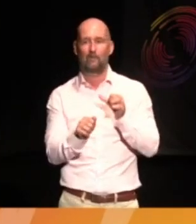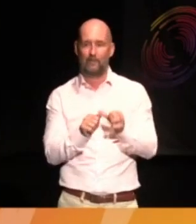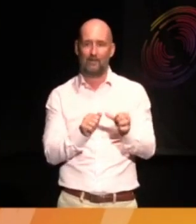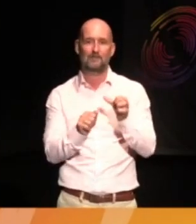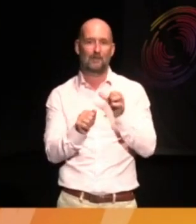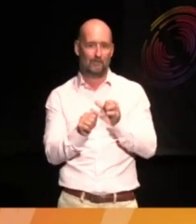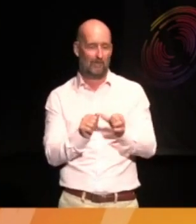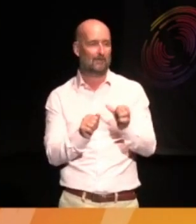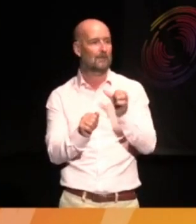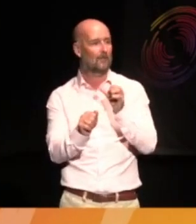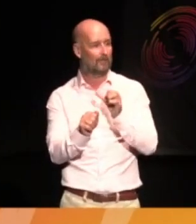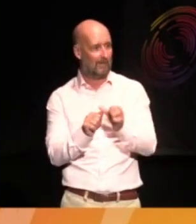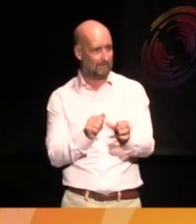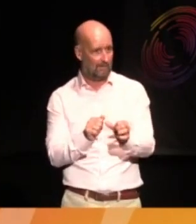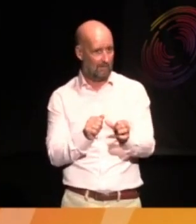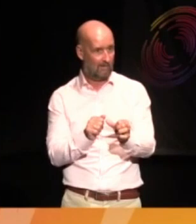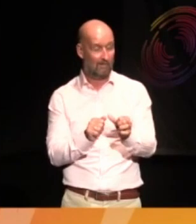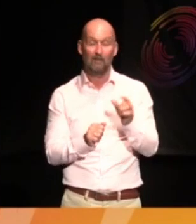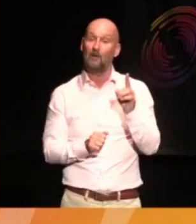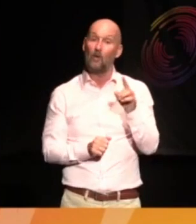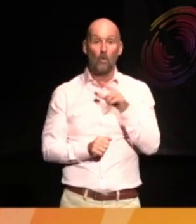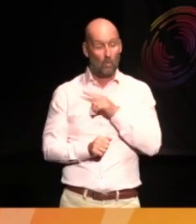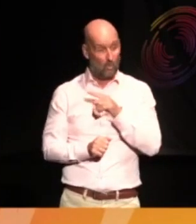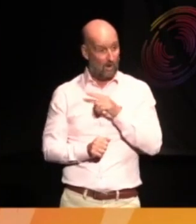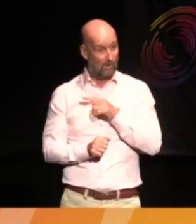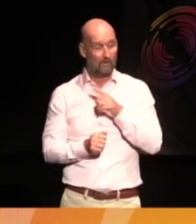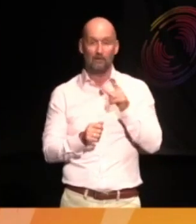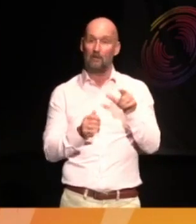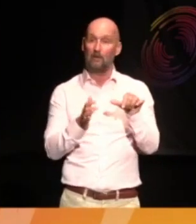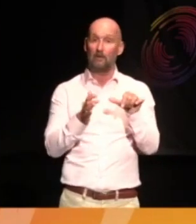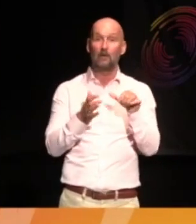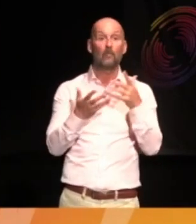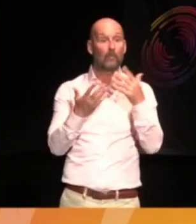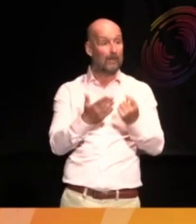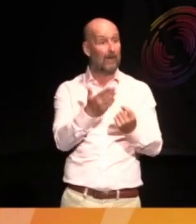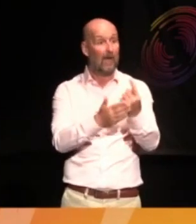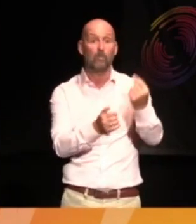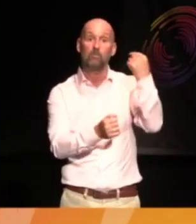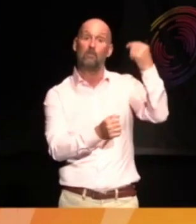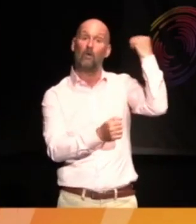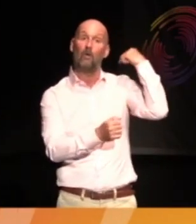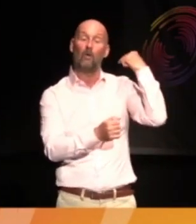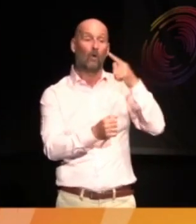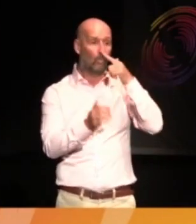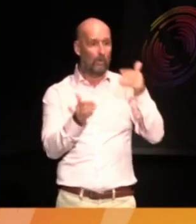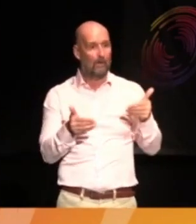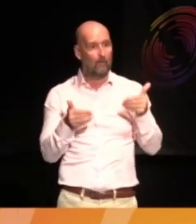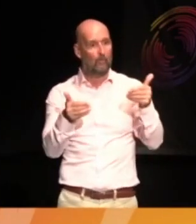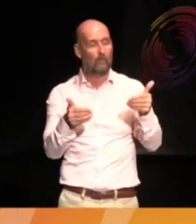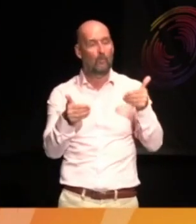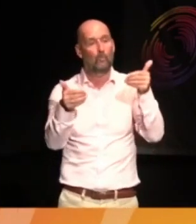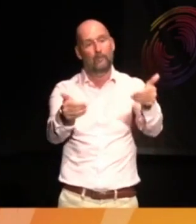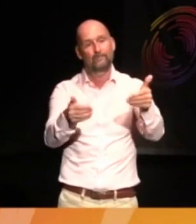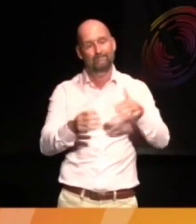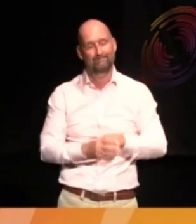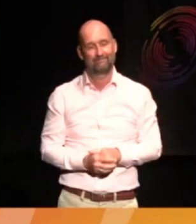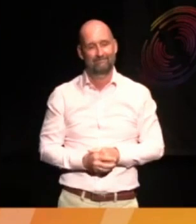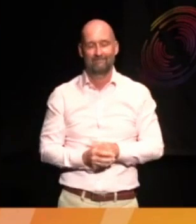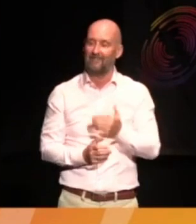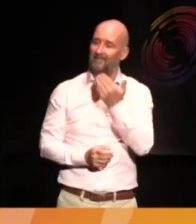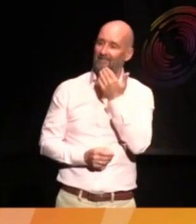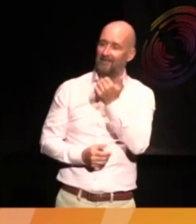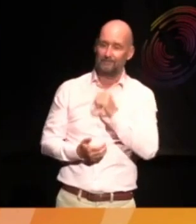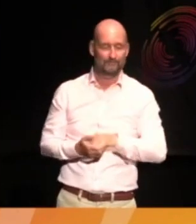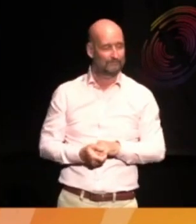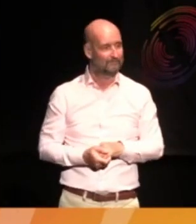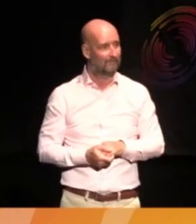the conversations that we're having now, the things that we're trying to fix now, have already been fixed, and we can move on to the next thing. Thank you. I'd